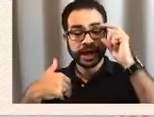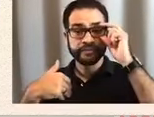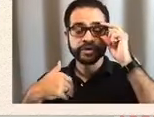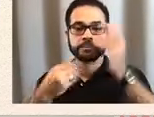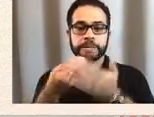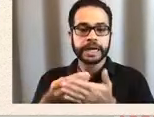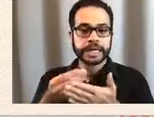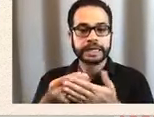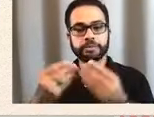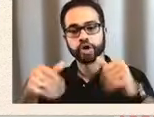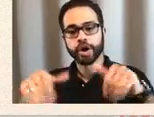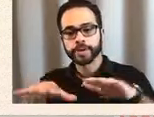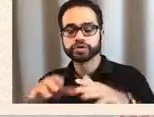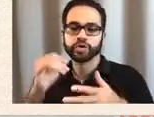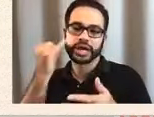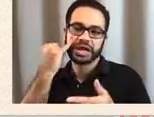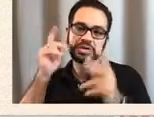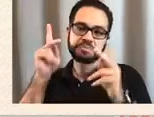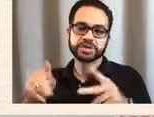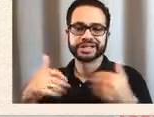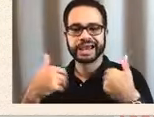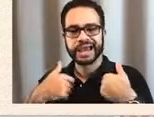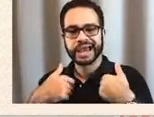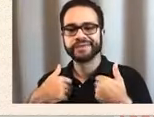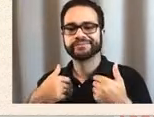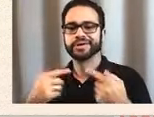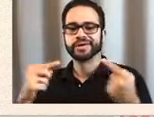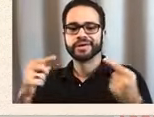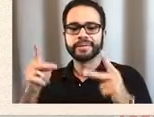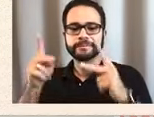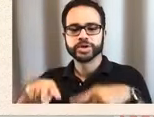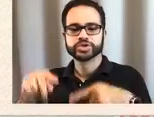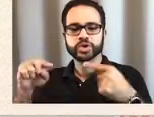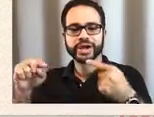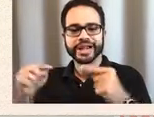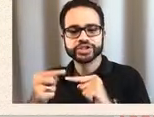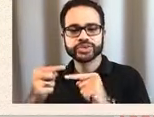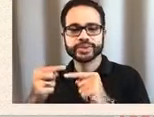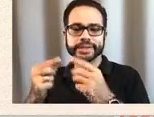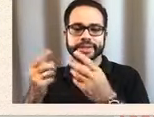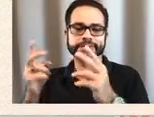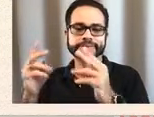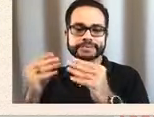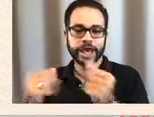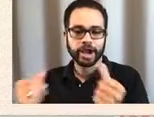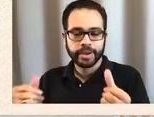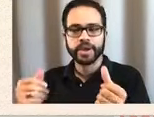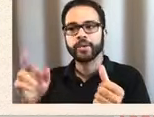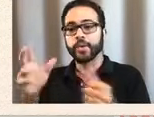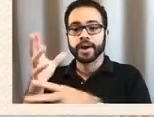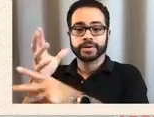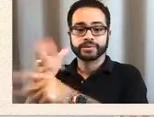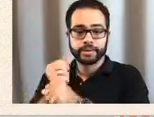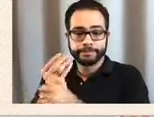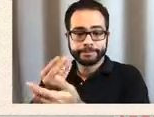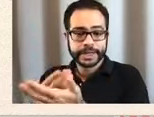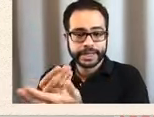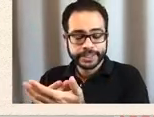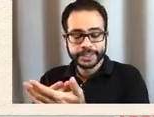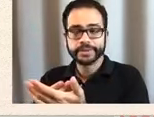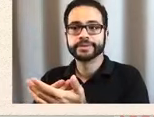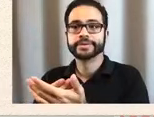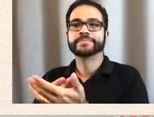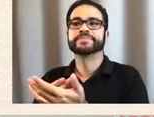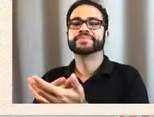had a personal injury settlement or did inherit some money, then in that instance, if there's property